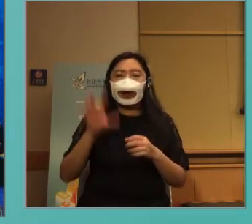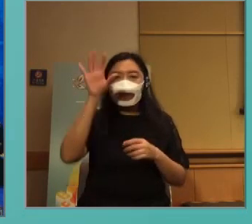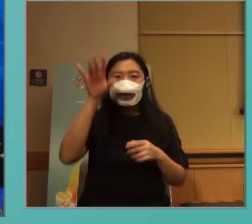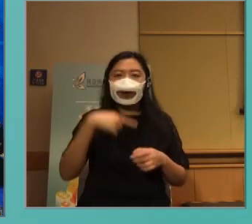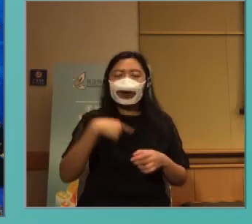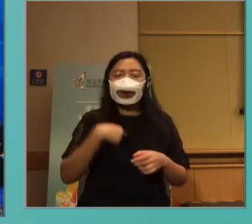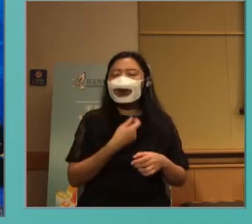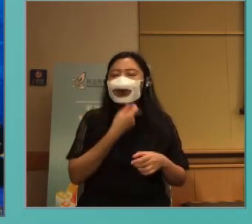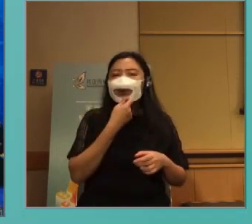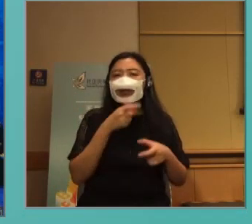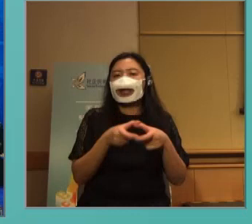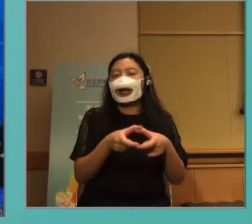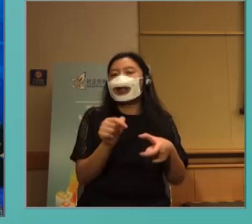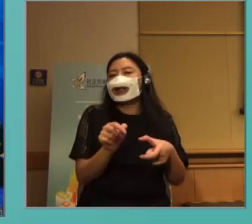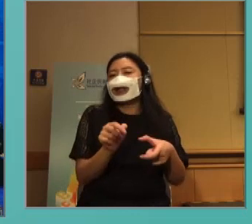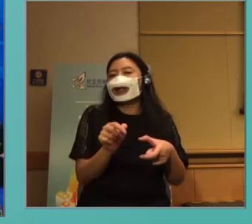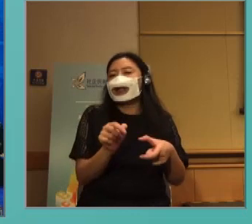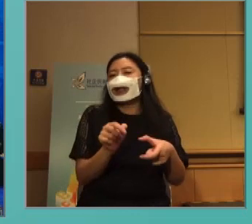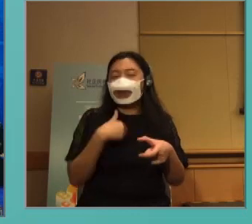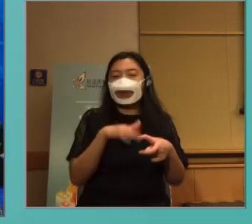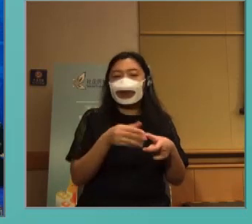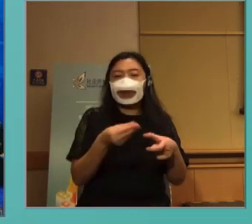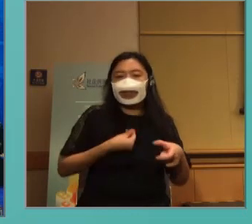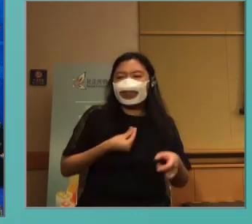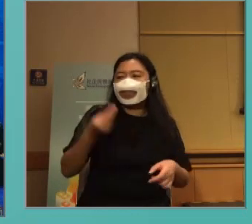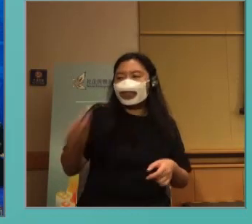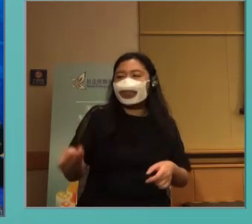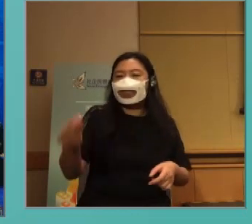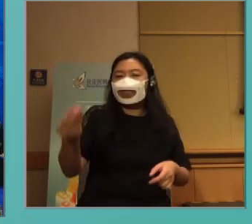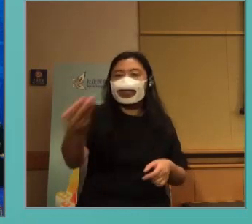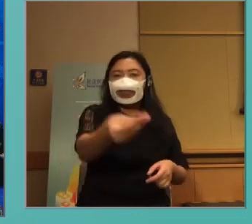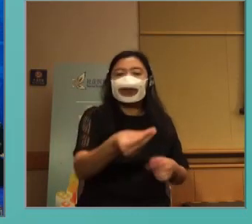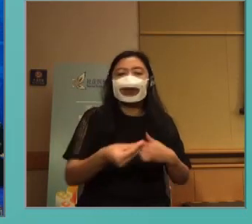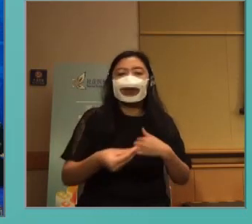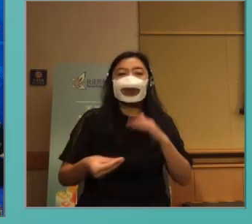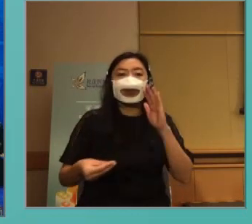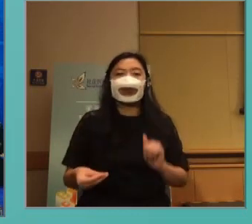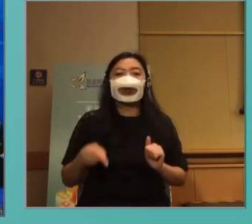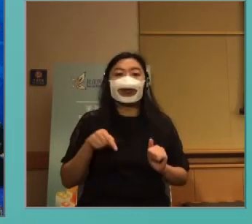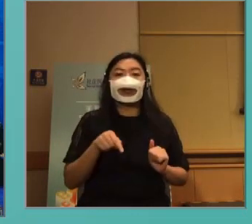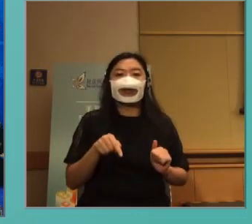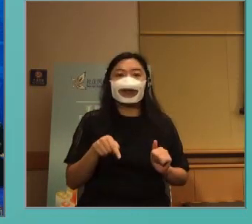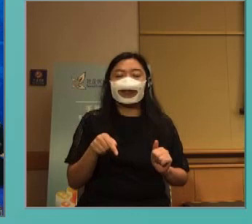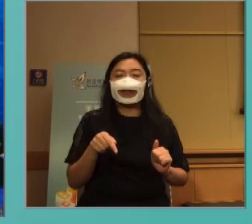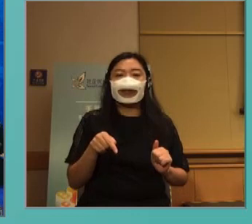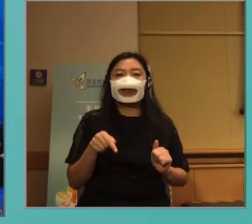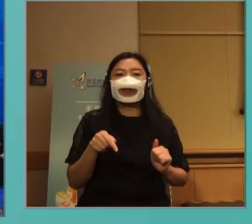if you can answer that question that way, then there is intrinsic value to you as a buyer, with or without its market